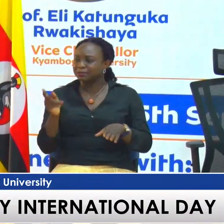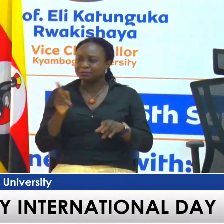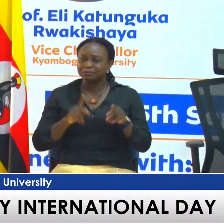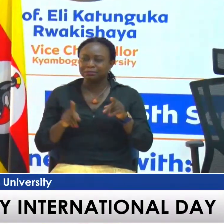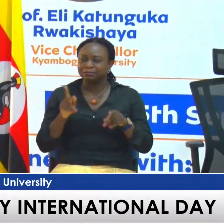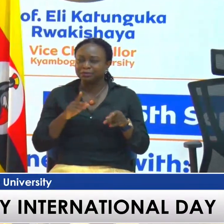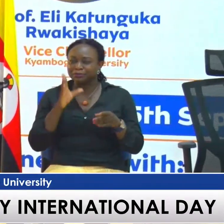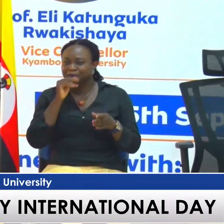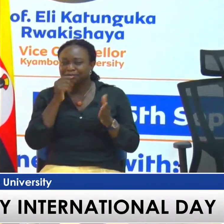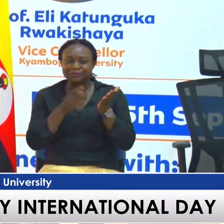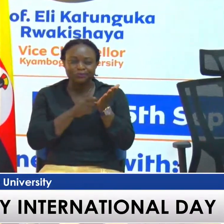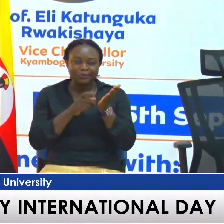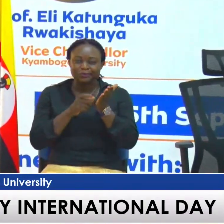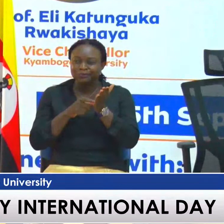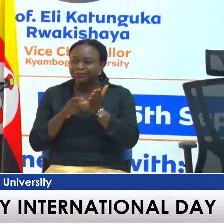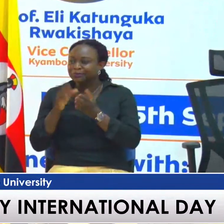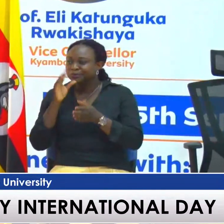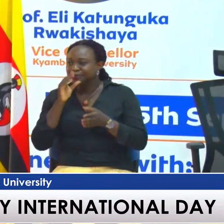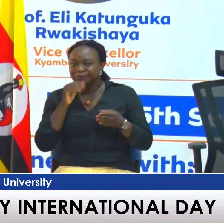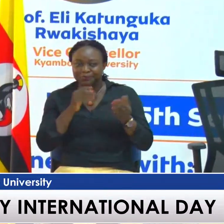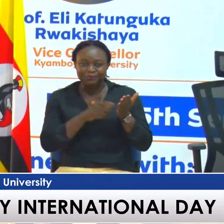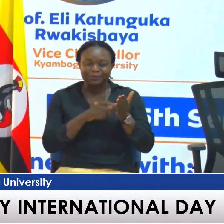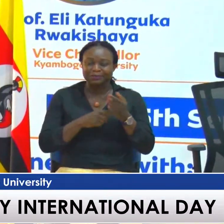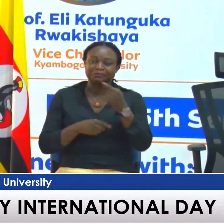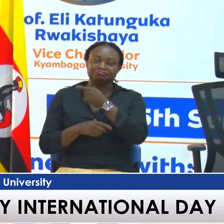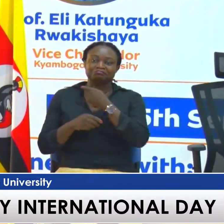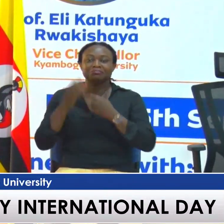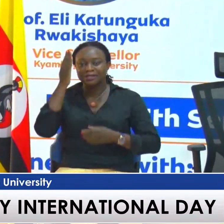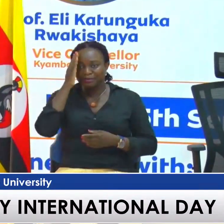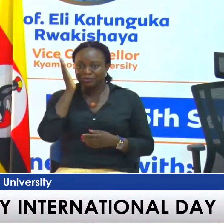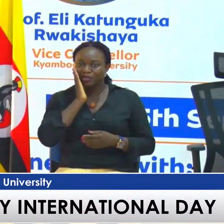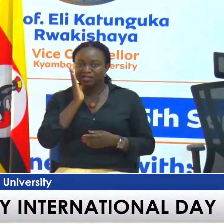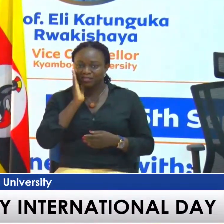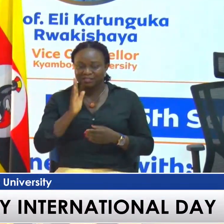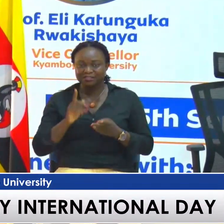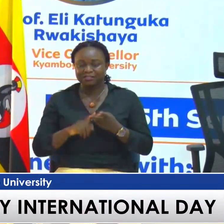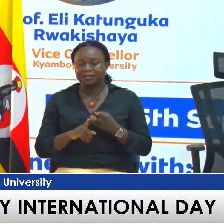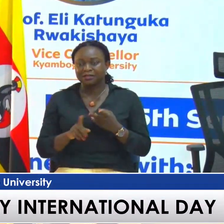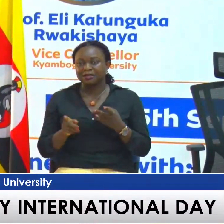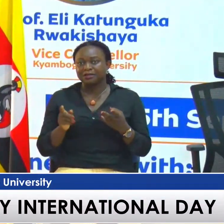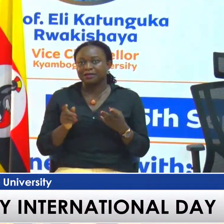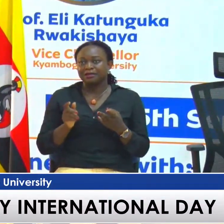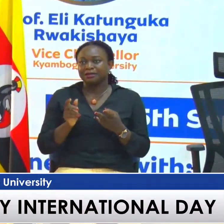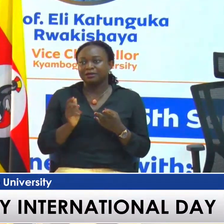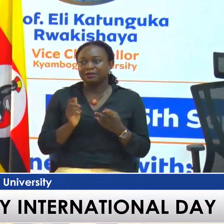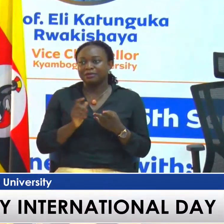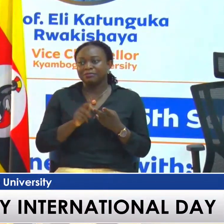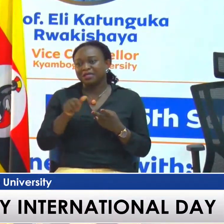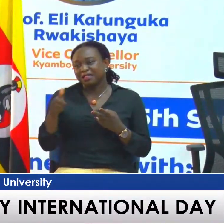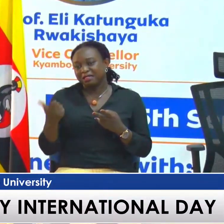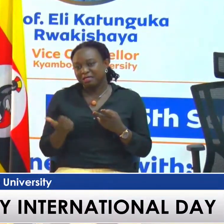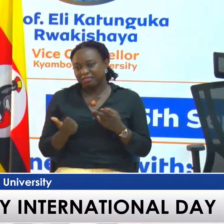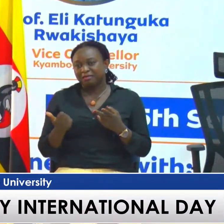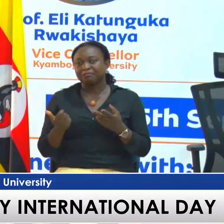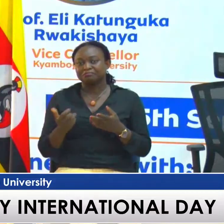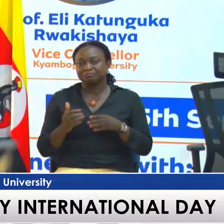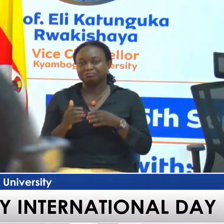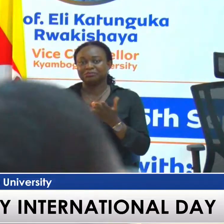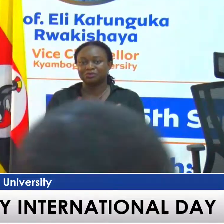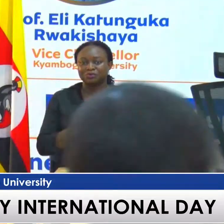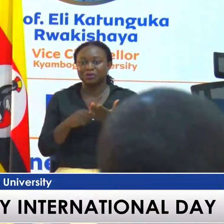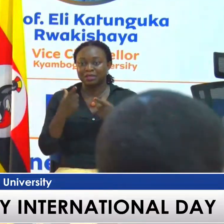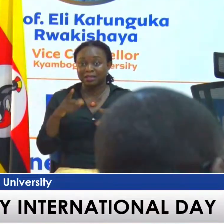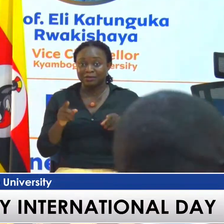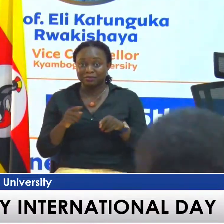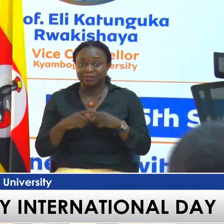was speaking Swahili. For me, I know English and some other Ugandan languages. So I was very